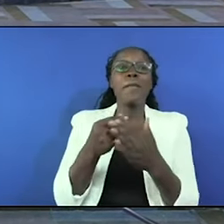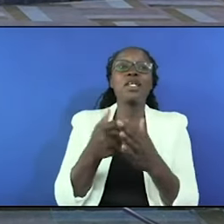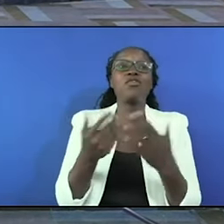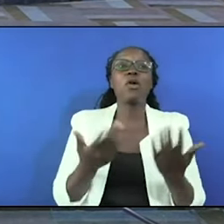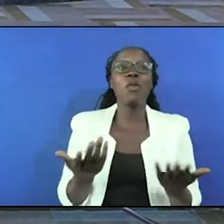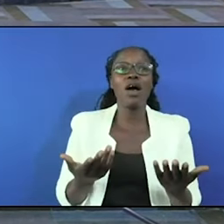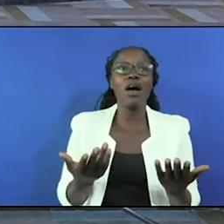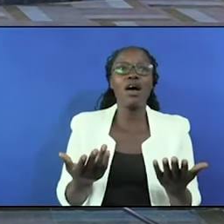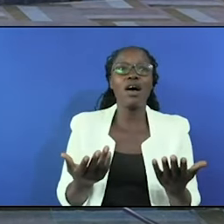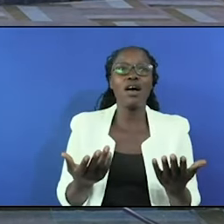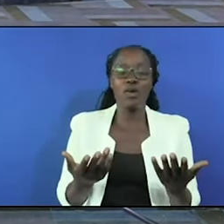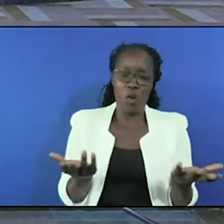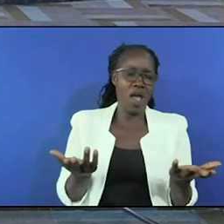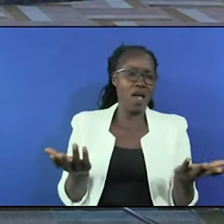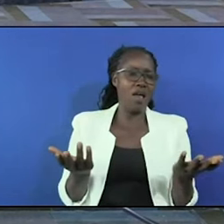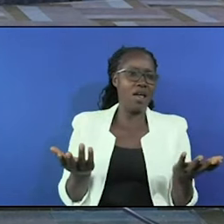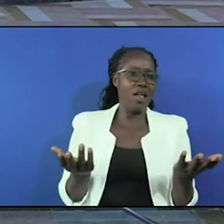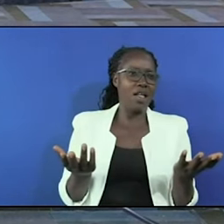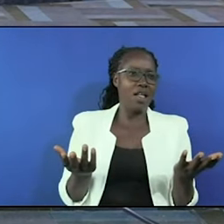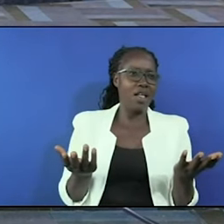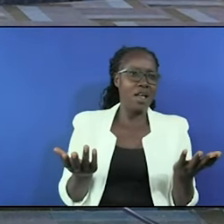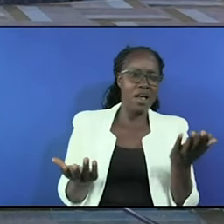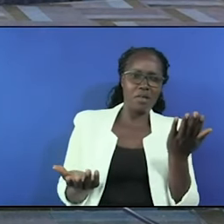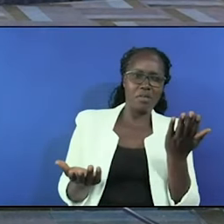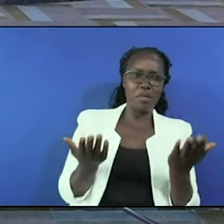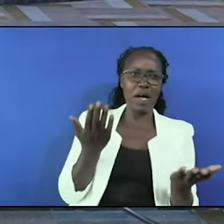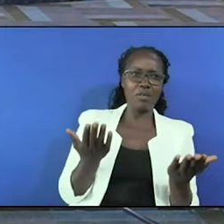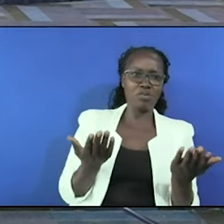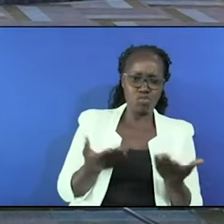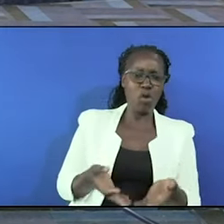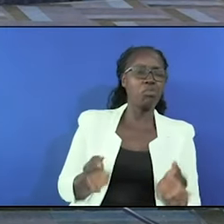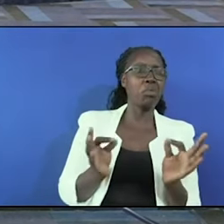Professor Maranga? Where do you get the money? And you are...